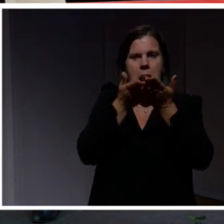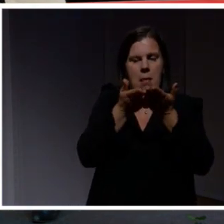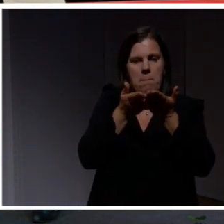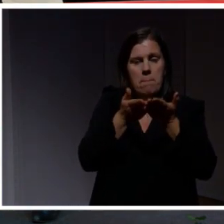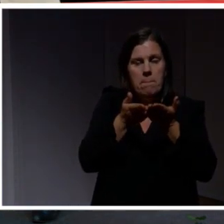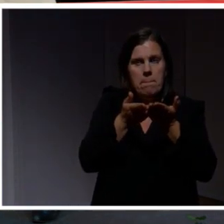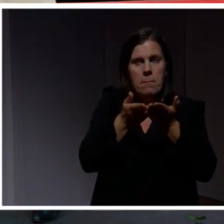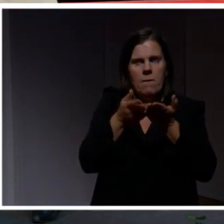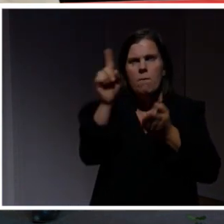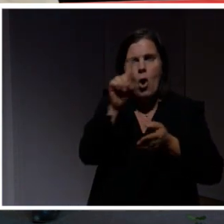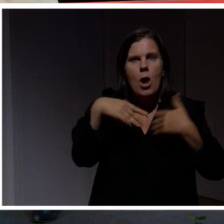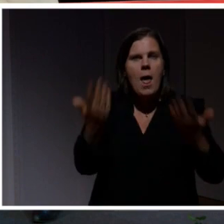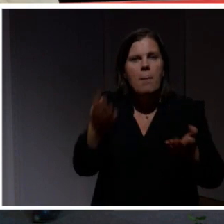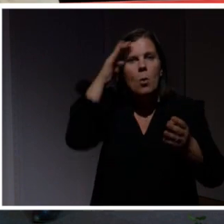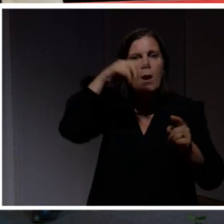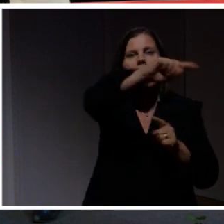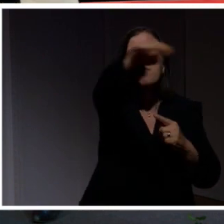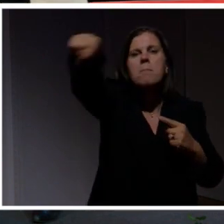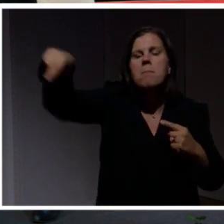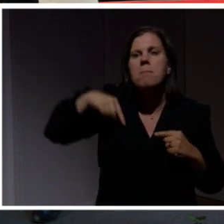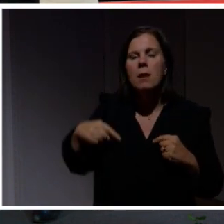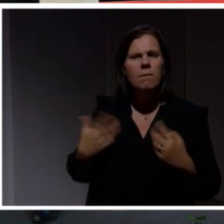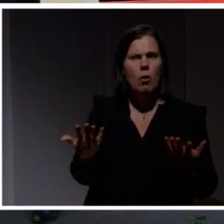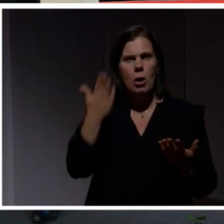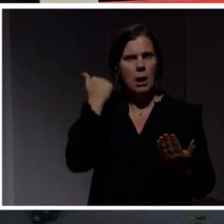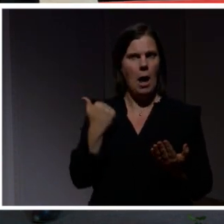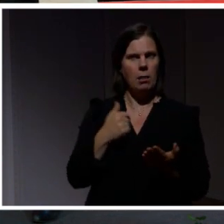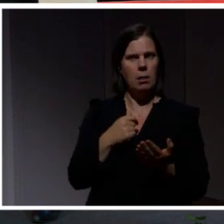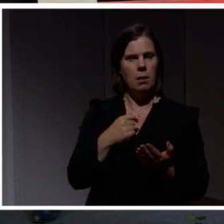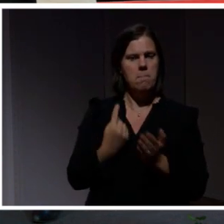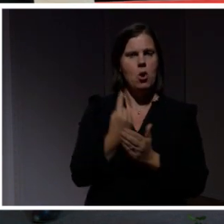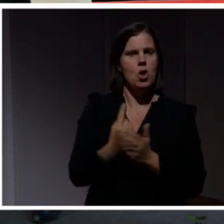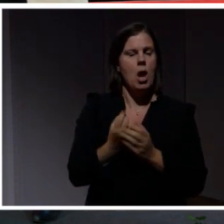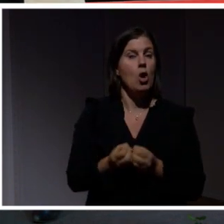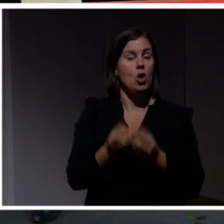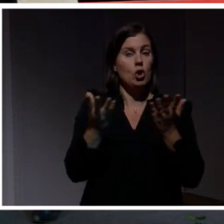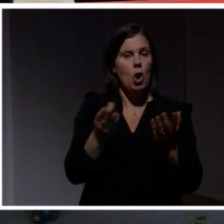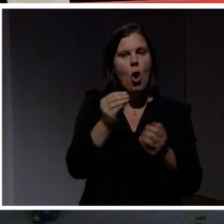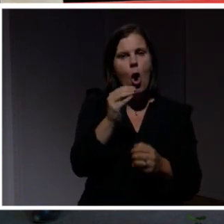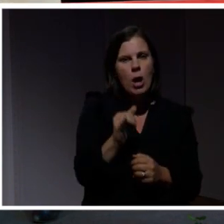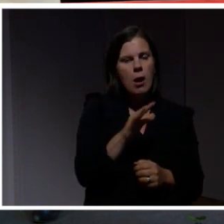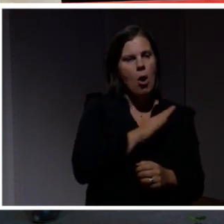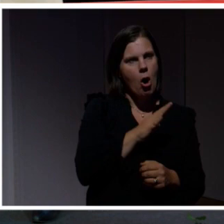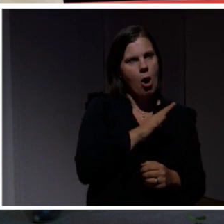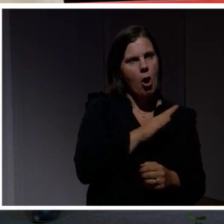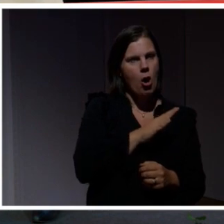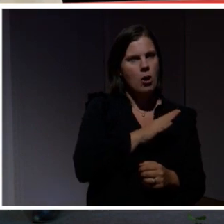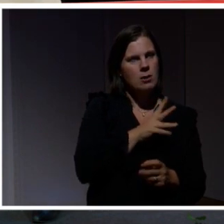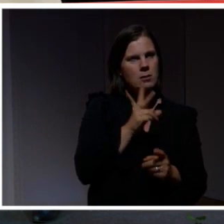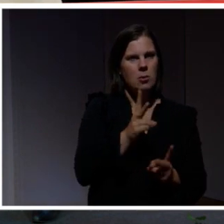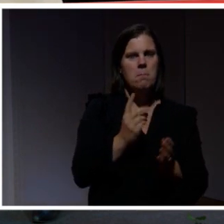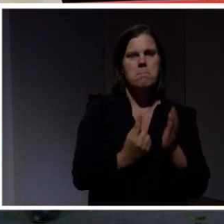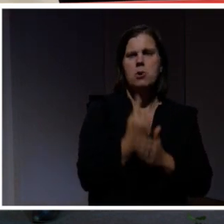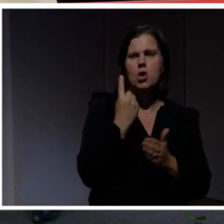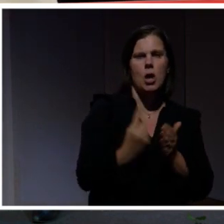well, where are the problems in fact? What could be possible solutions? So AI has a huge sort of